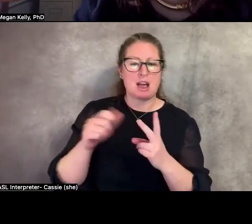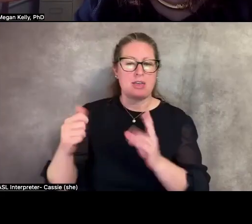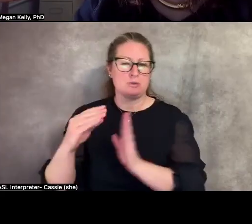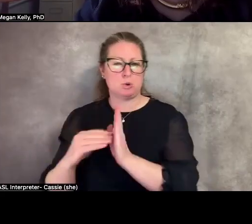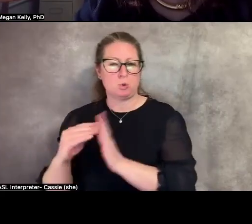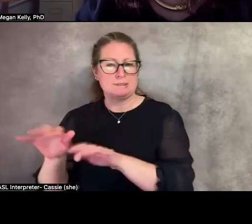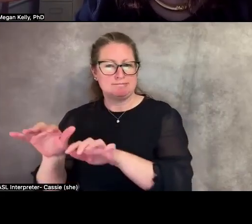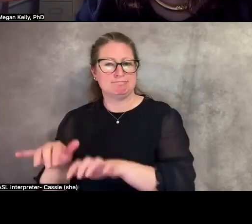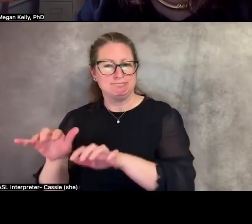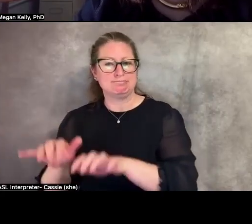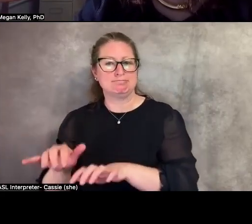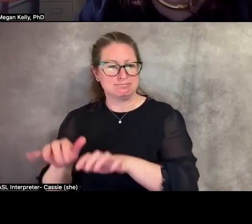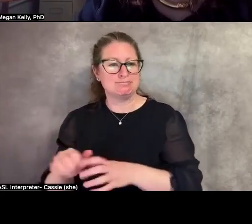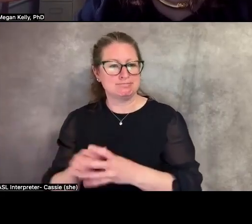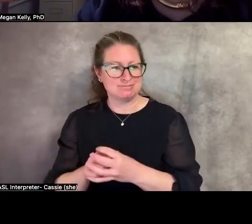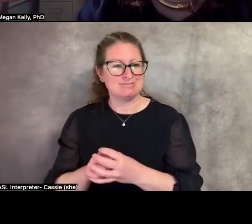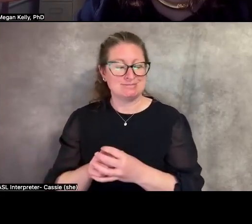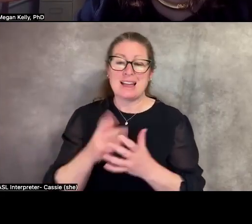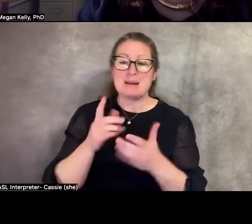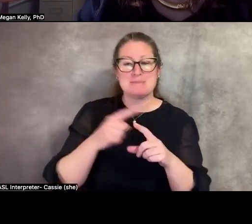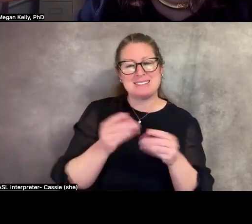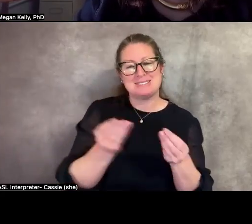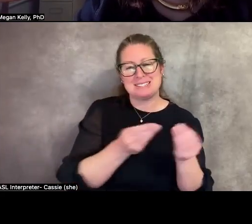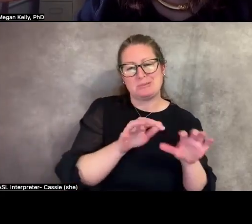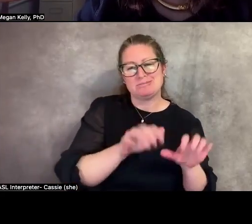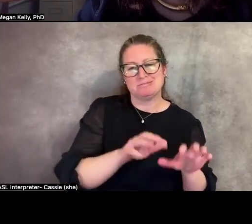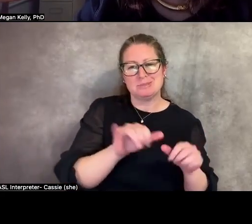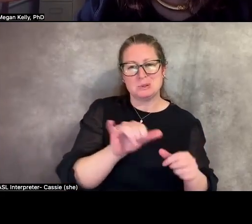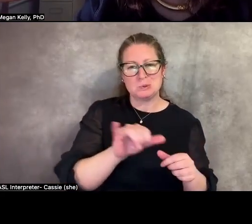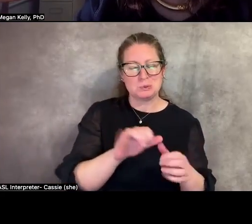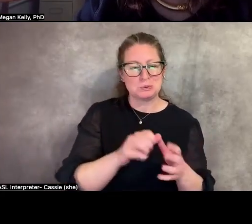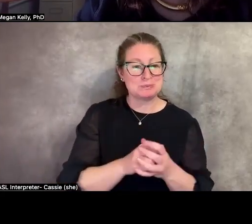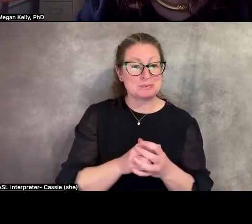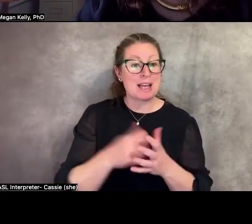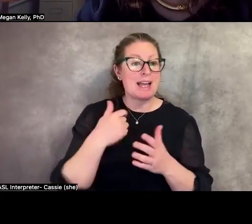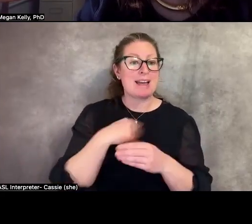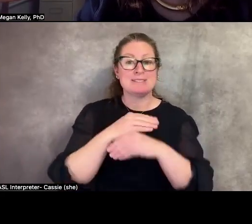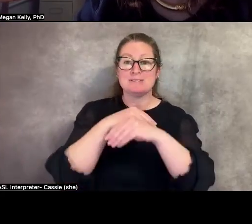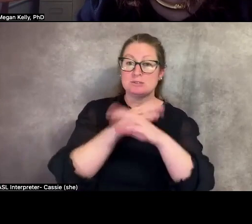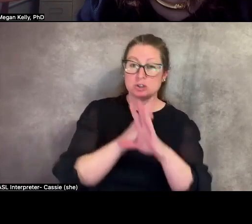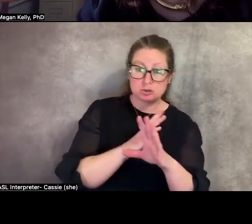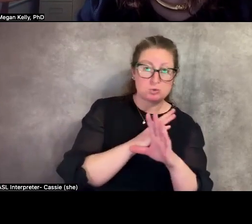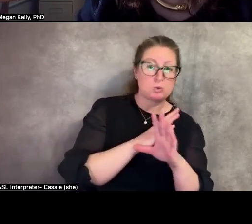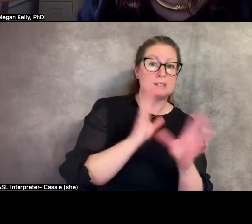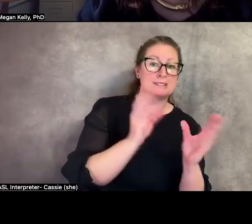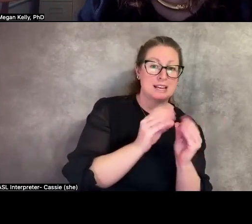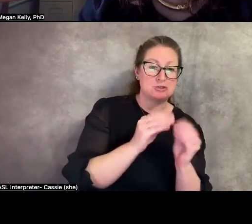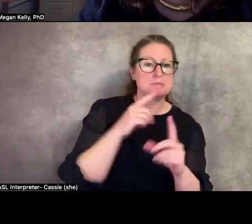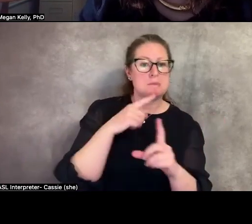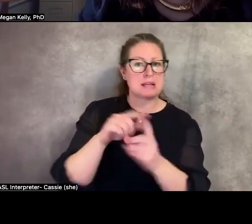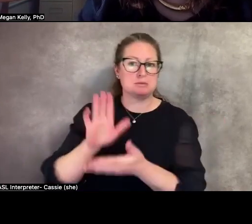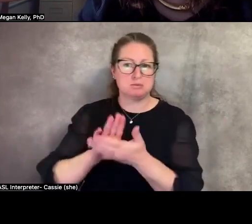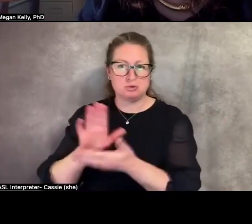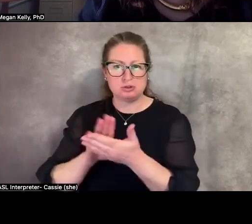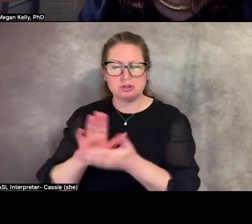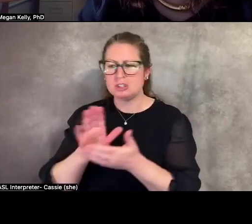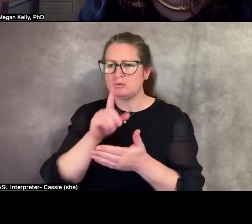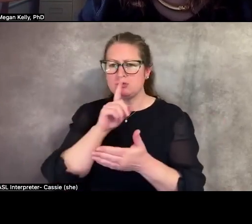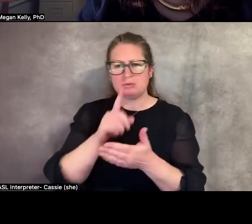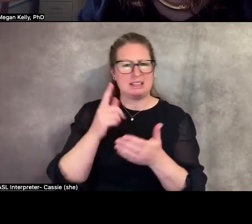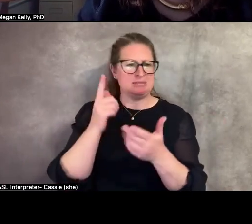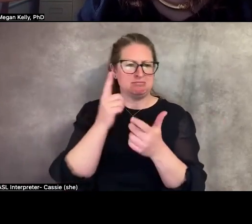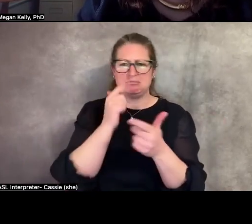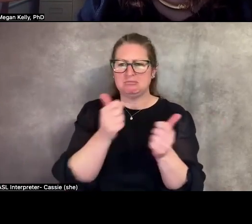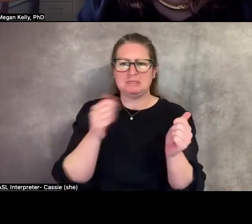side. Facilitators also taking notes. Sessions were held virtually and in person, whichever method was convenient for the